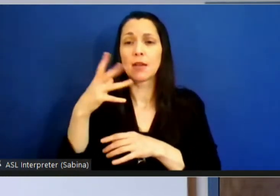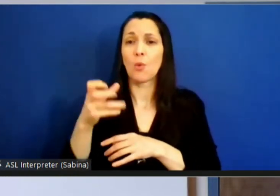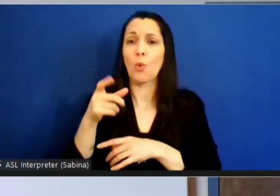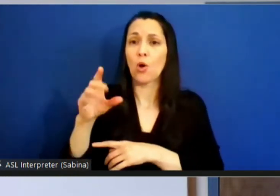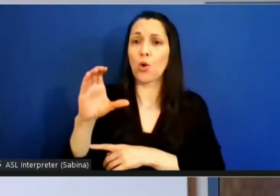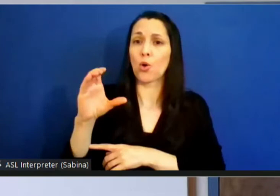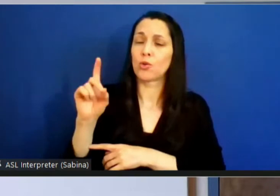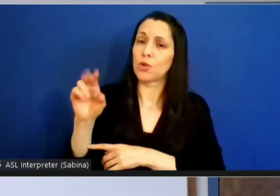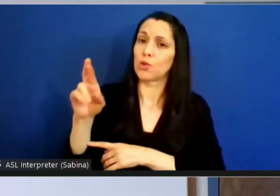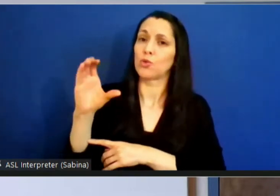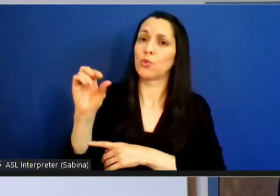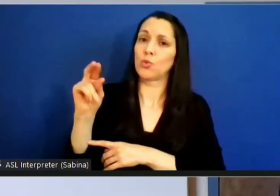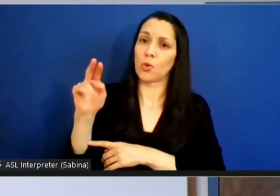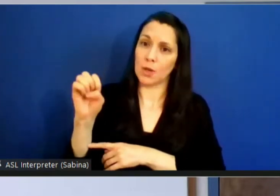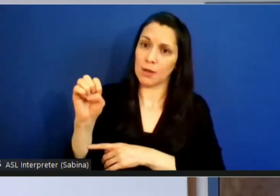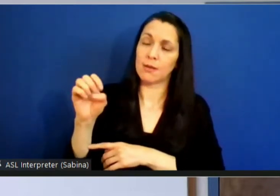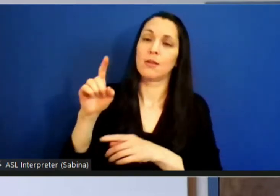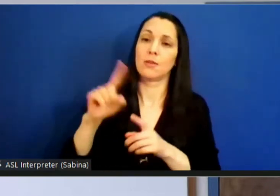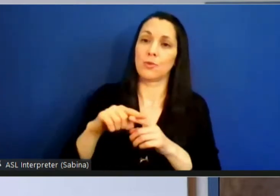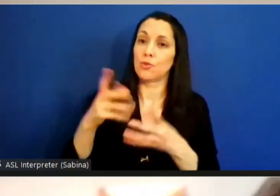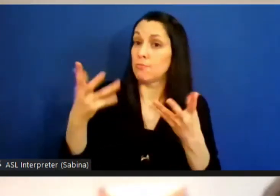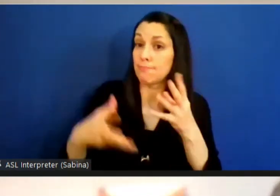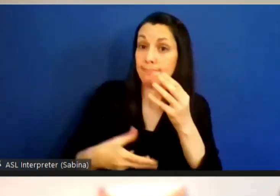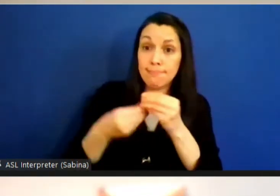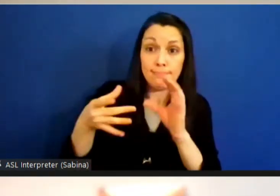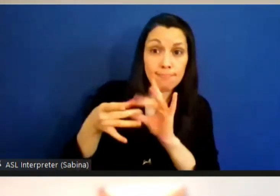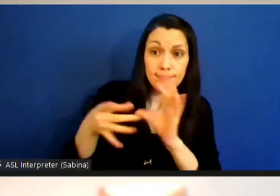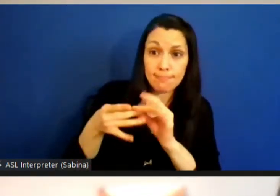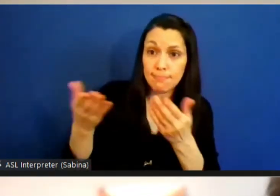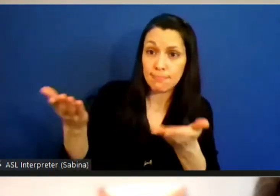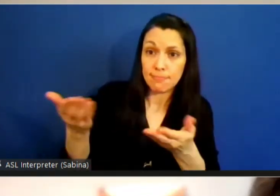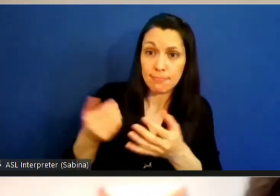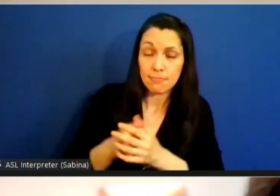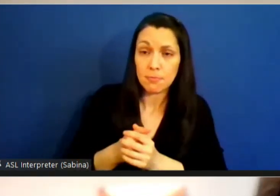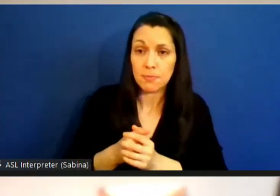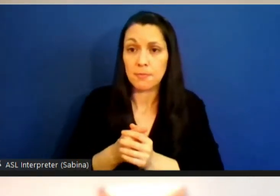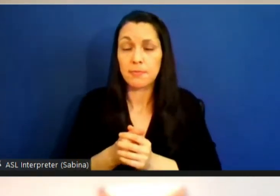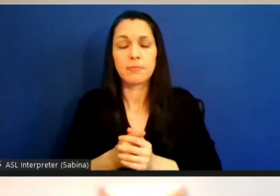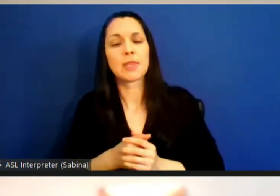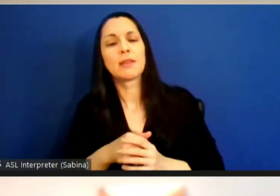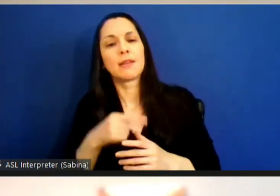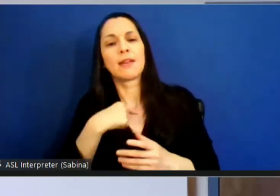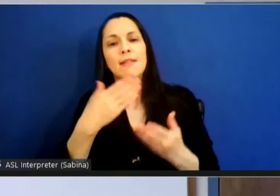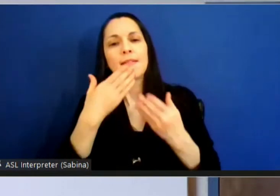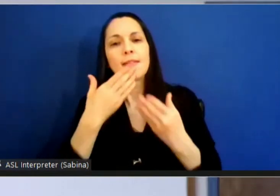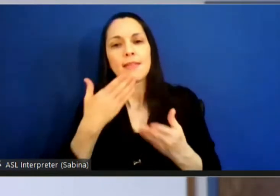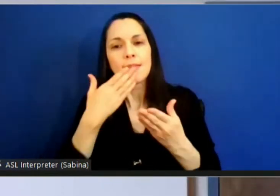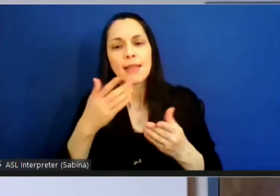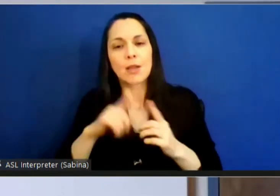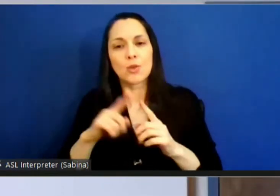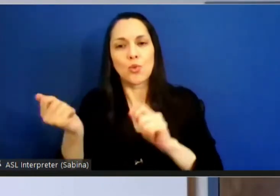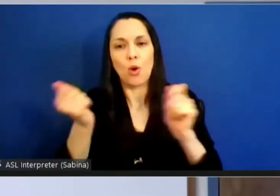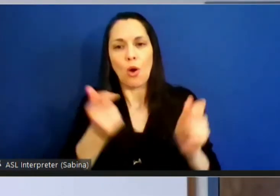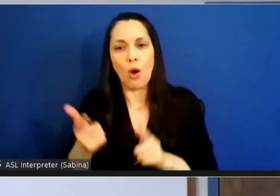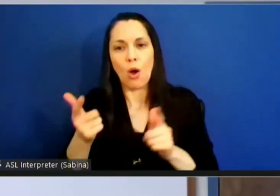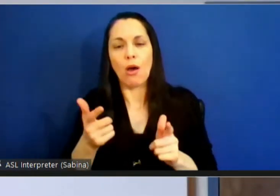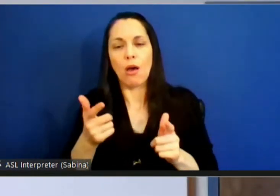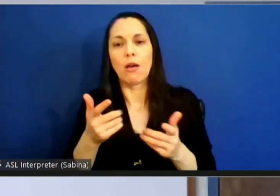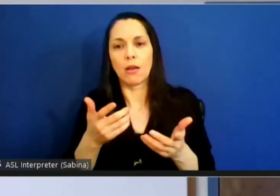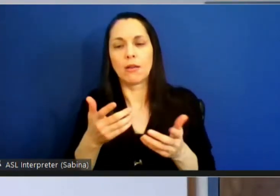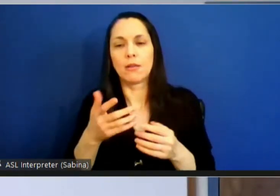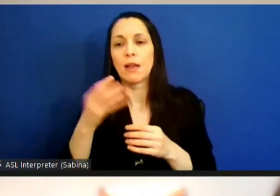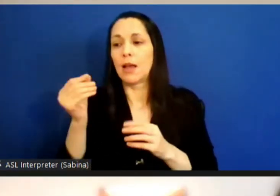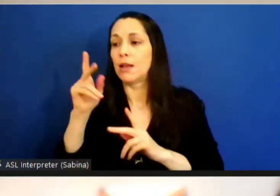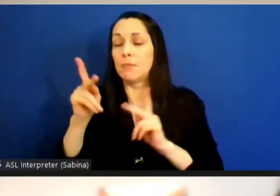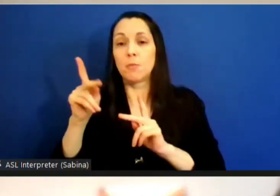his concluding comments. Well, I think everybody on this call and whoever will be listening and reading